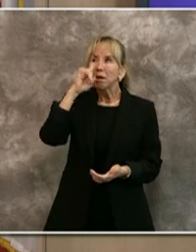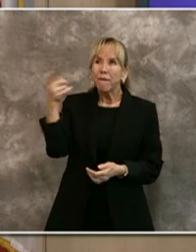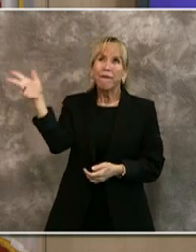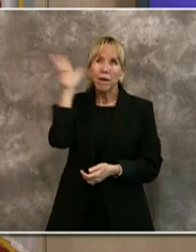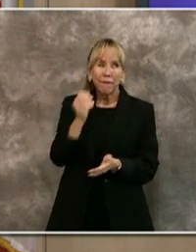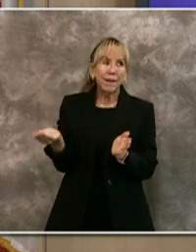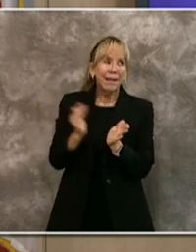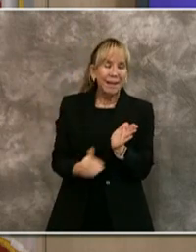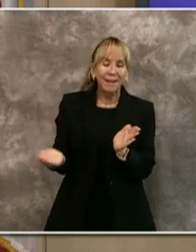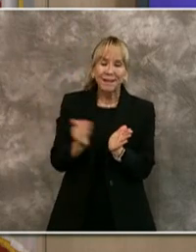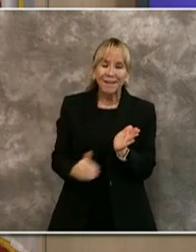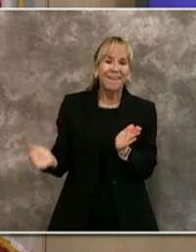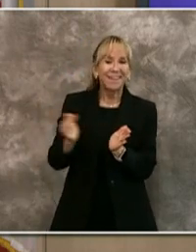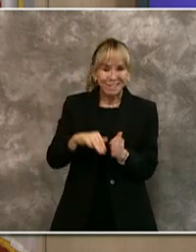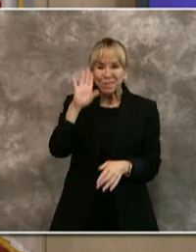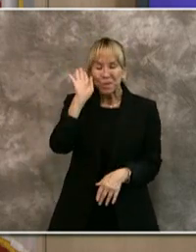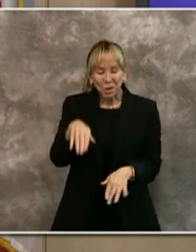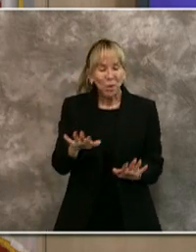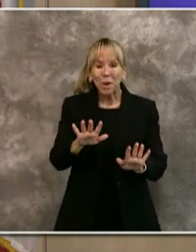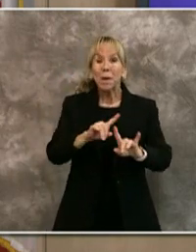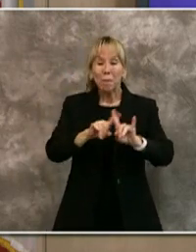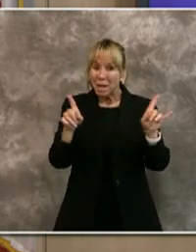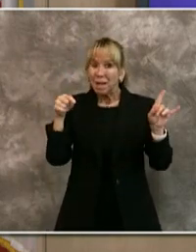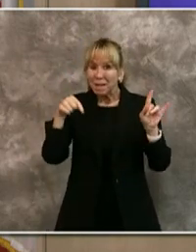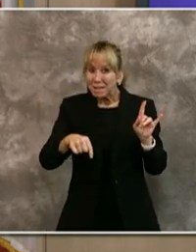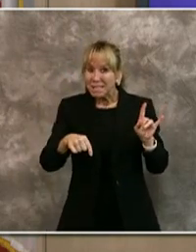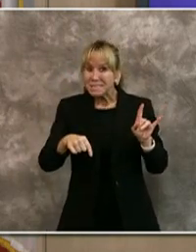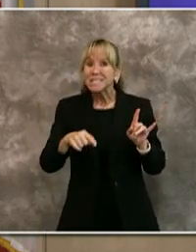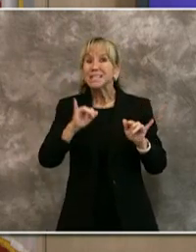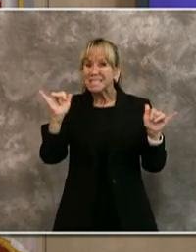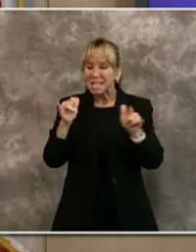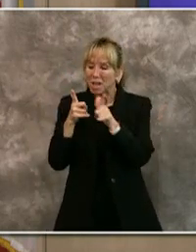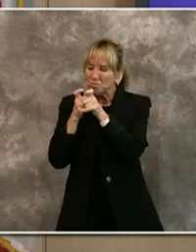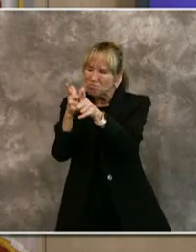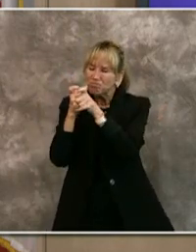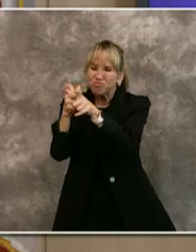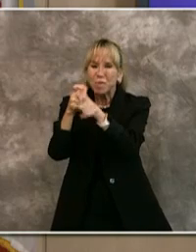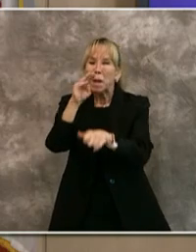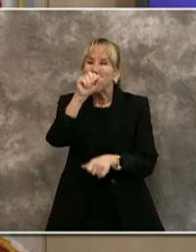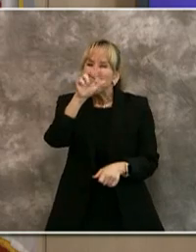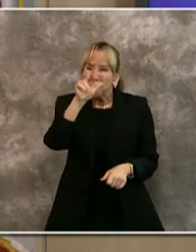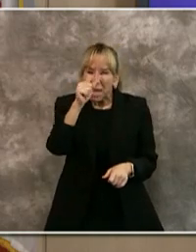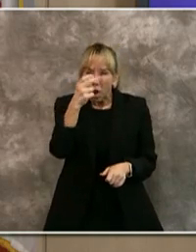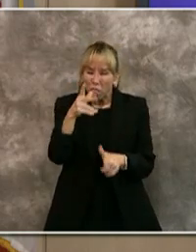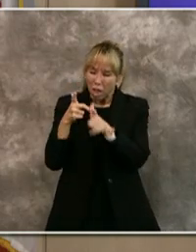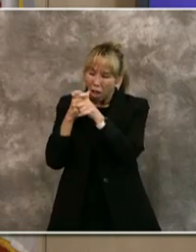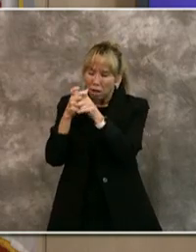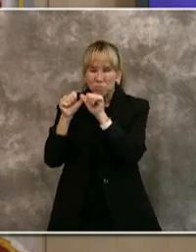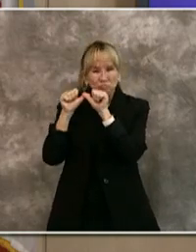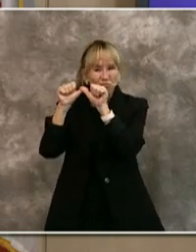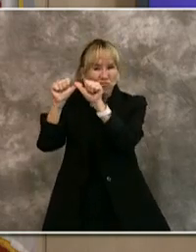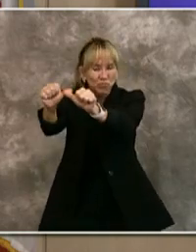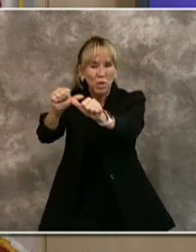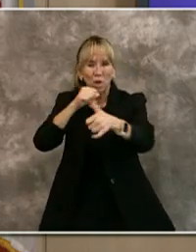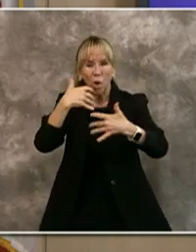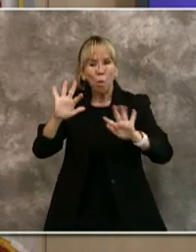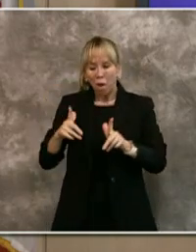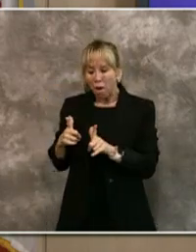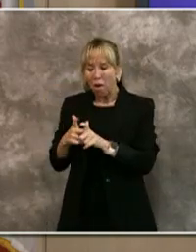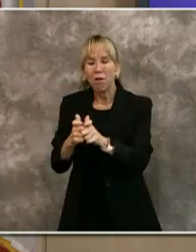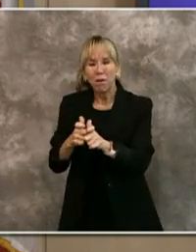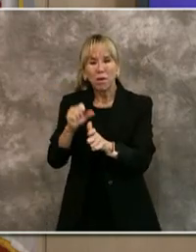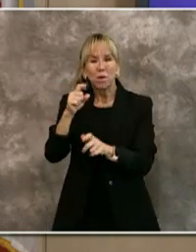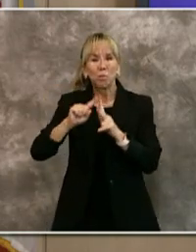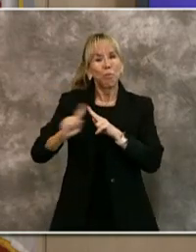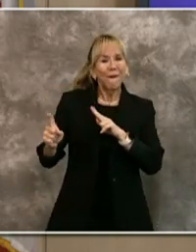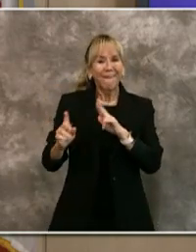this, but this is a marathon and not a sprint. But if we keep taking one step at a time, we can certainly get to